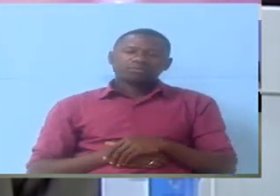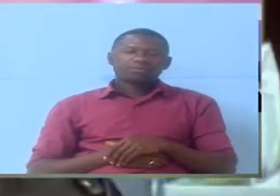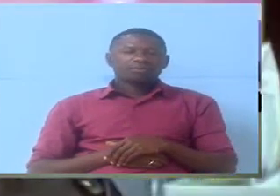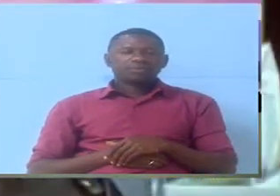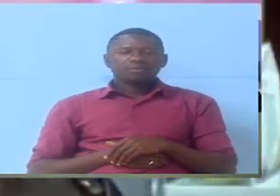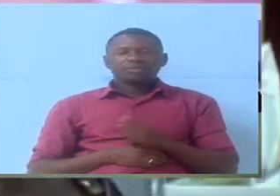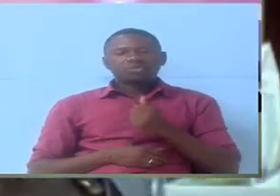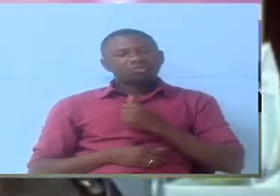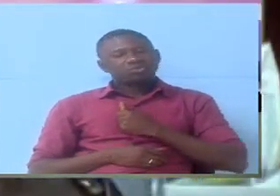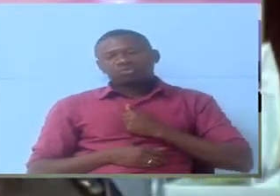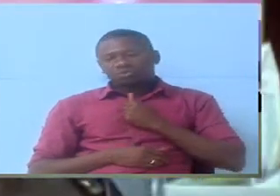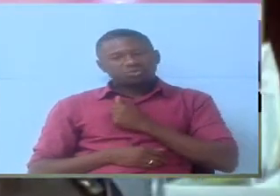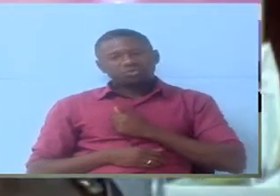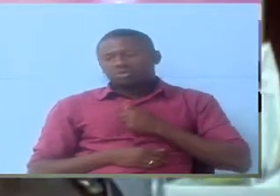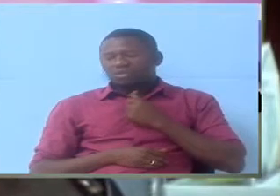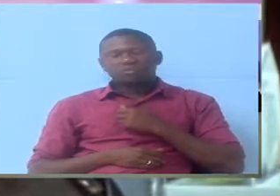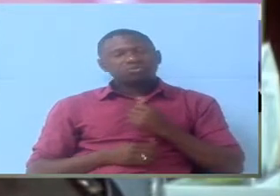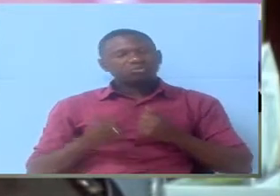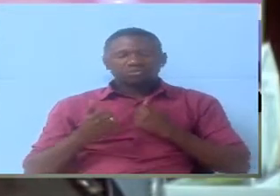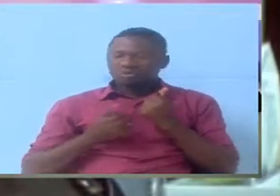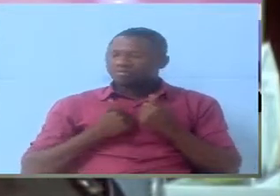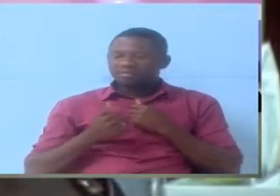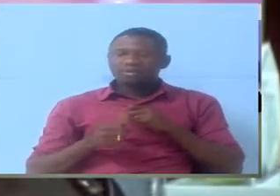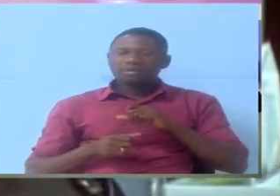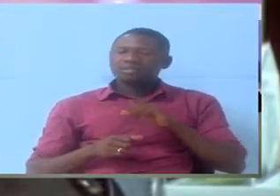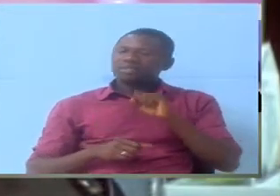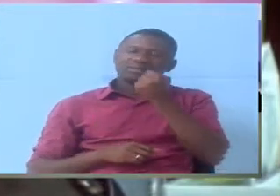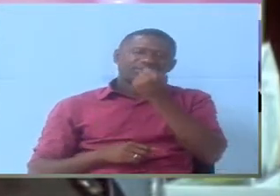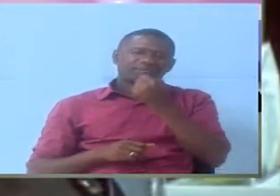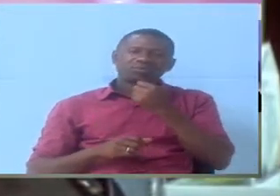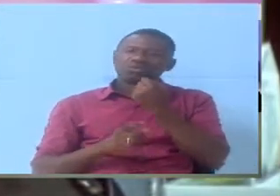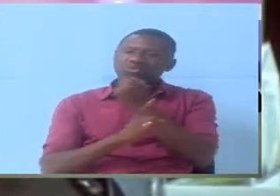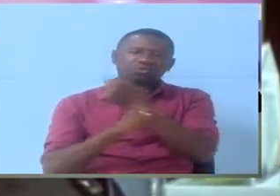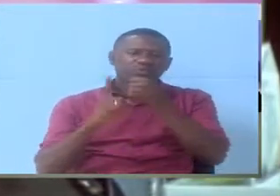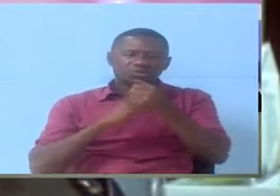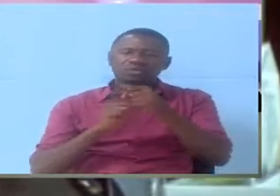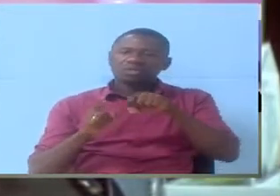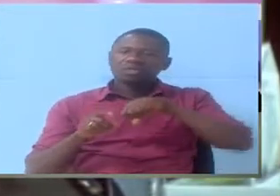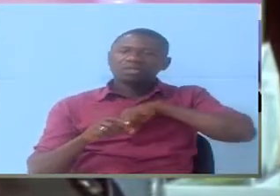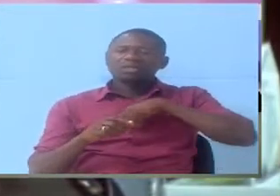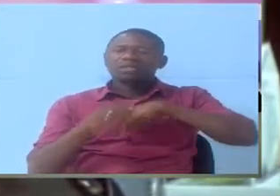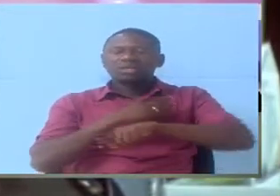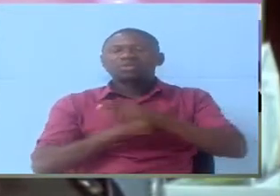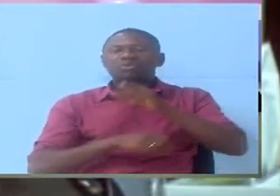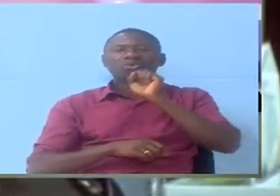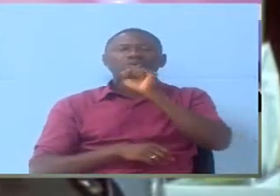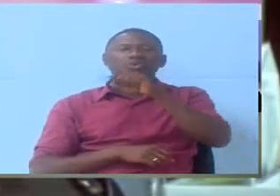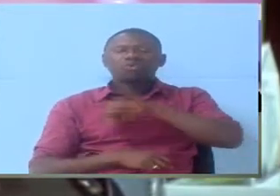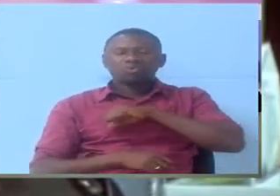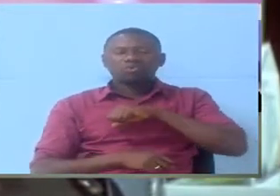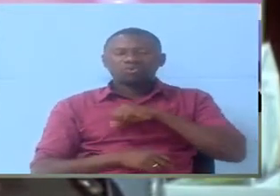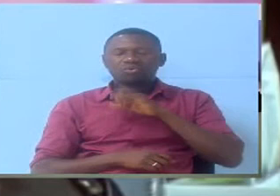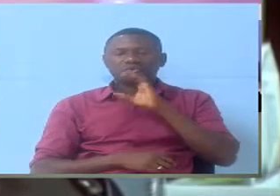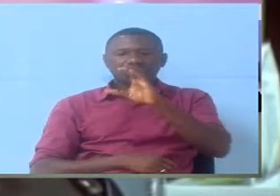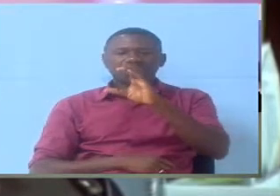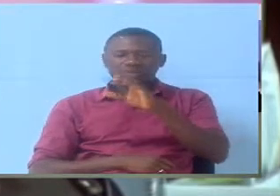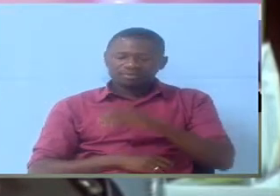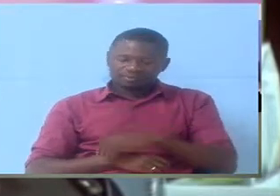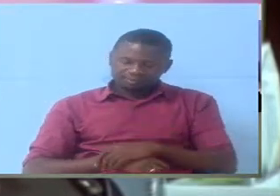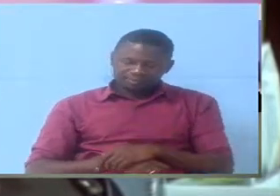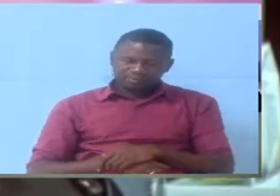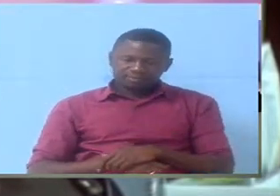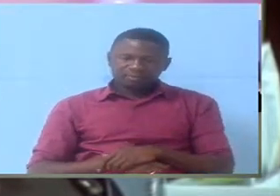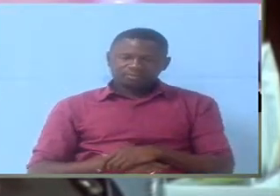endure difficulties in your home country. Ba fule ko masa yakole akul min tak ifongola bangkoka. Two